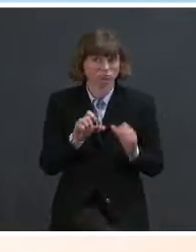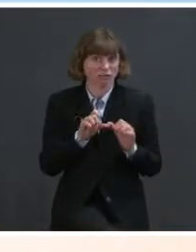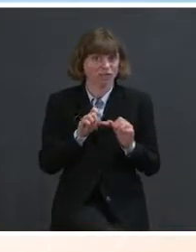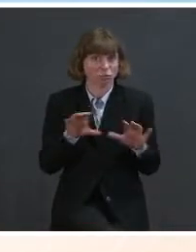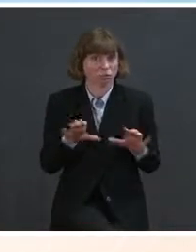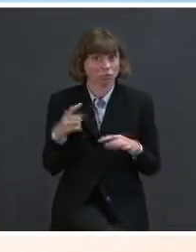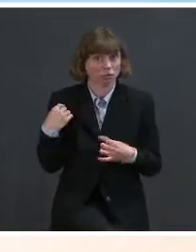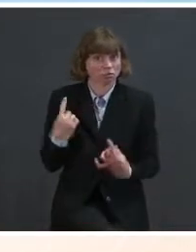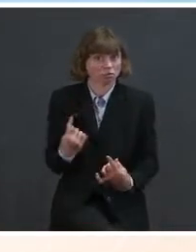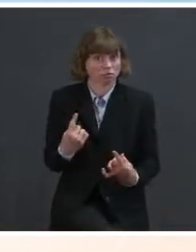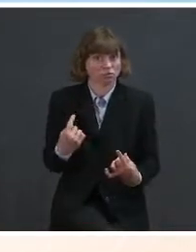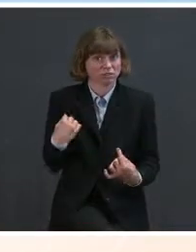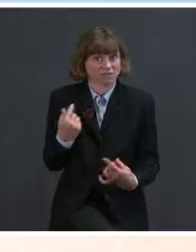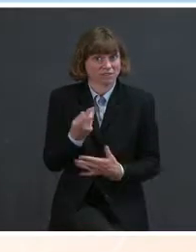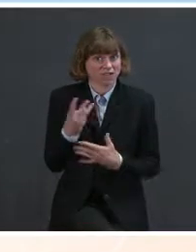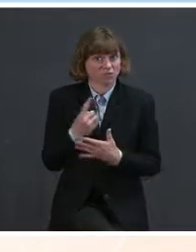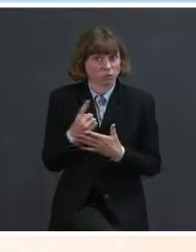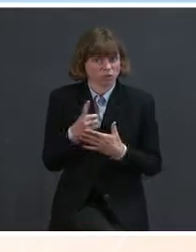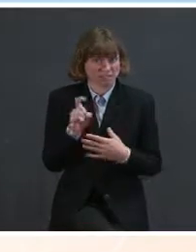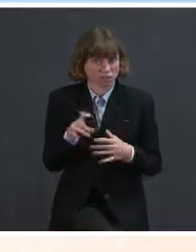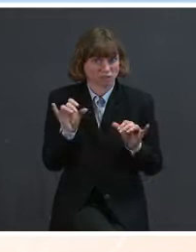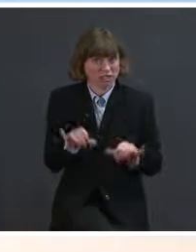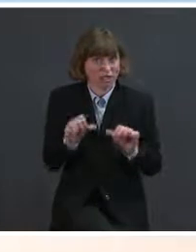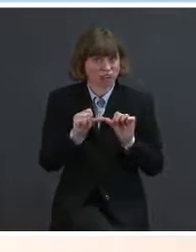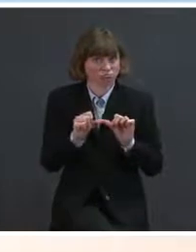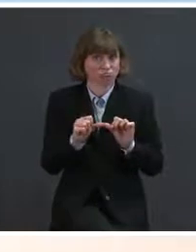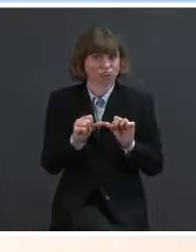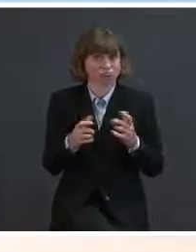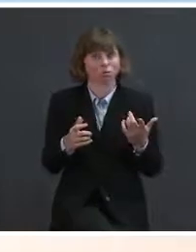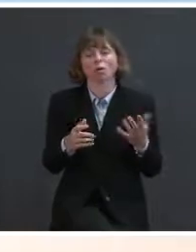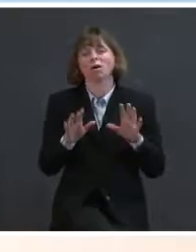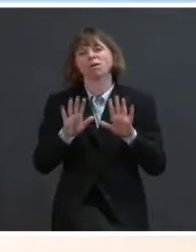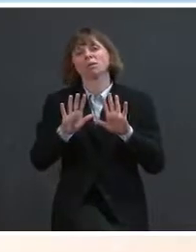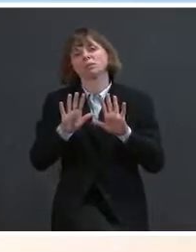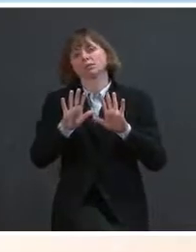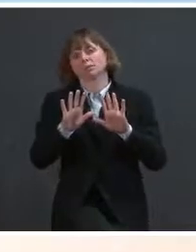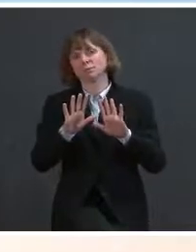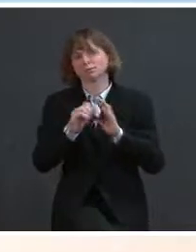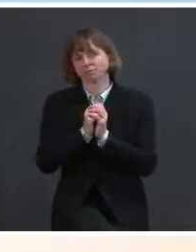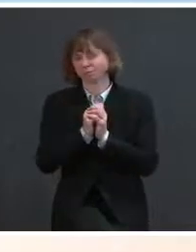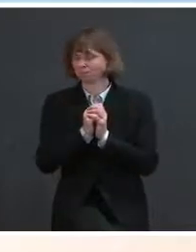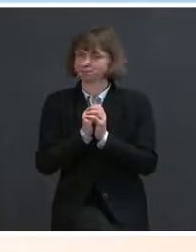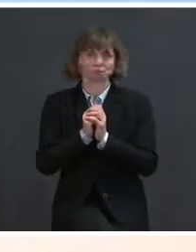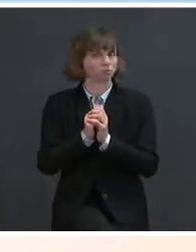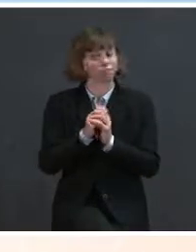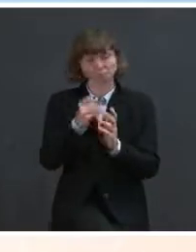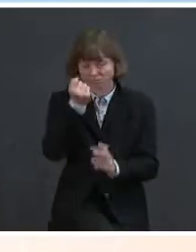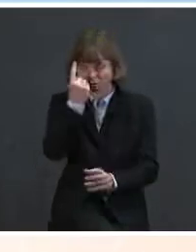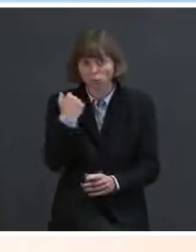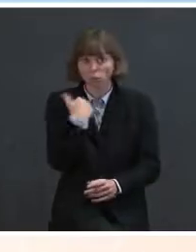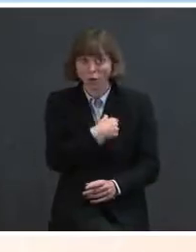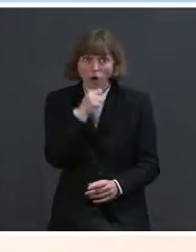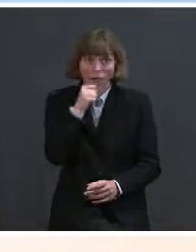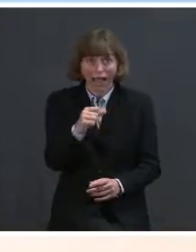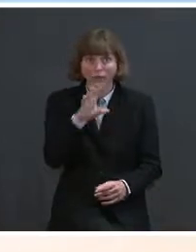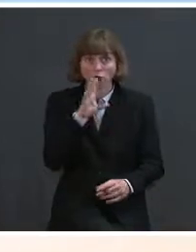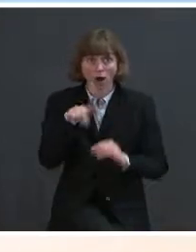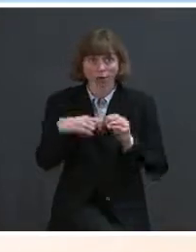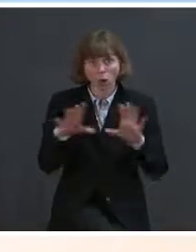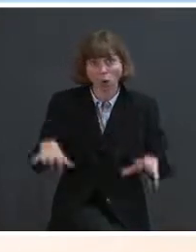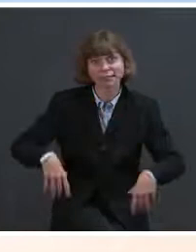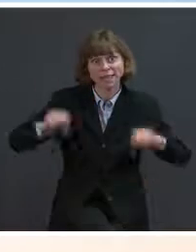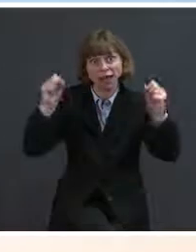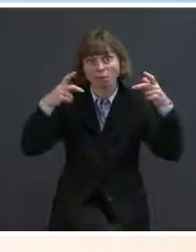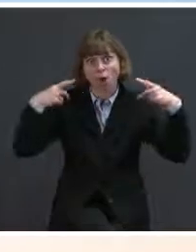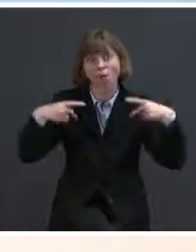weeks? Well, I think it's important to note that we're not talking about a July 4th celebration on the mall. We're not quite there yet,